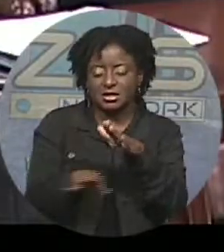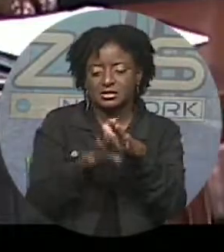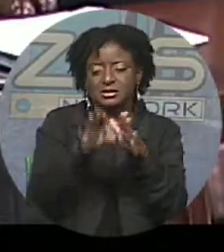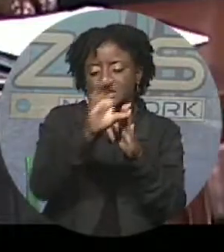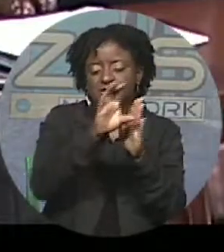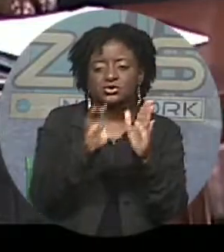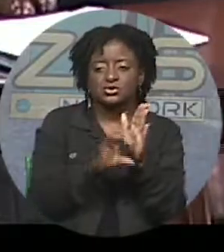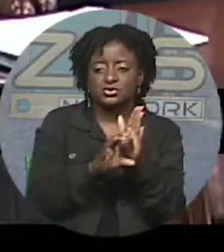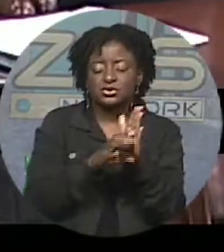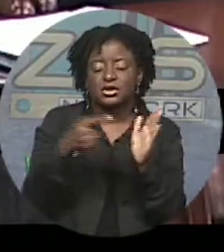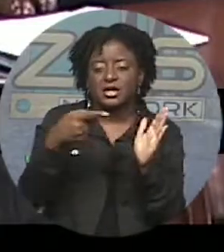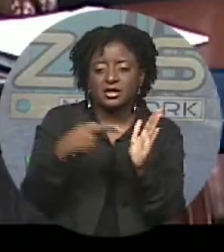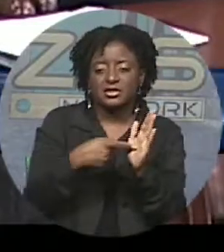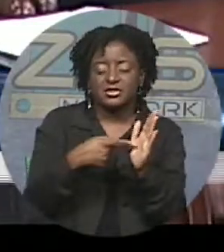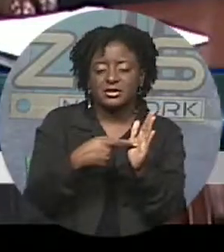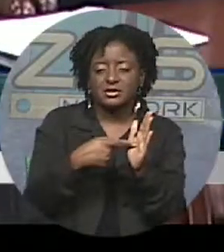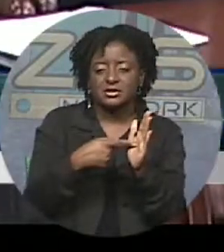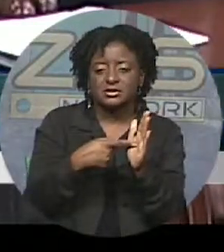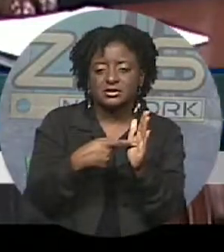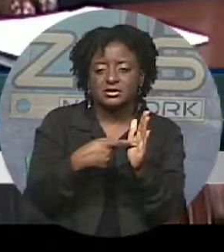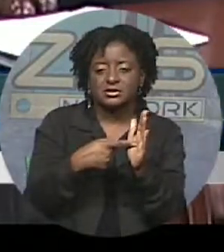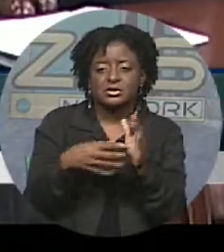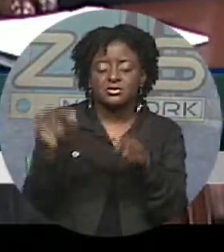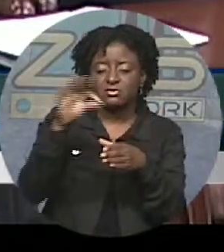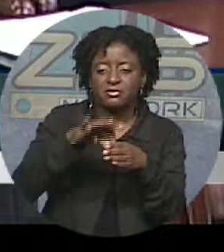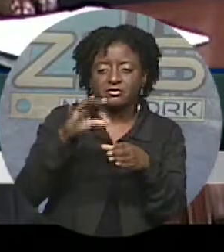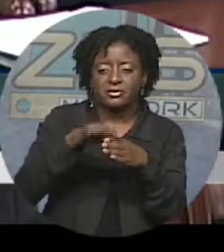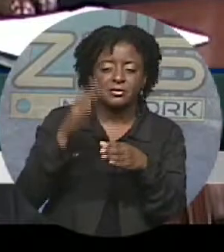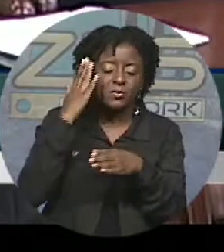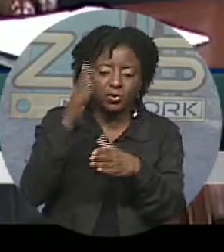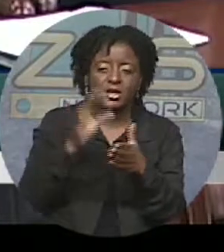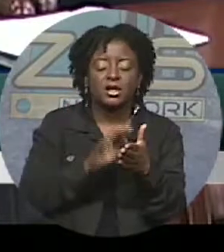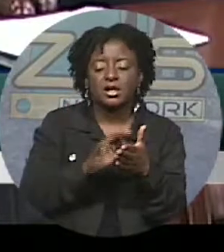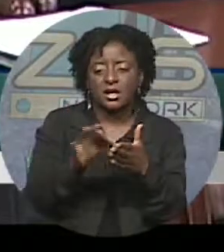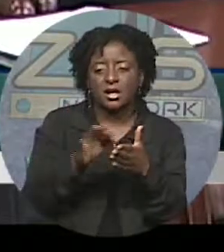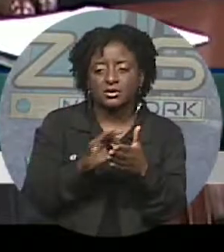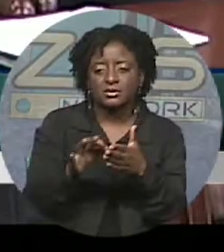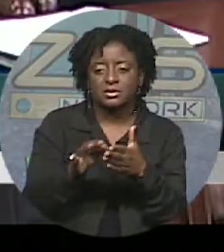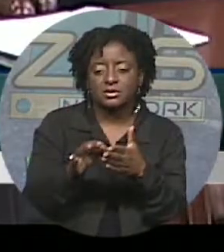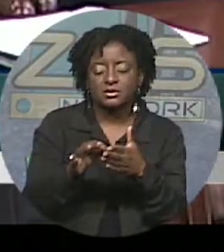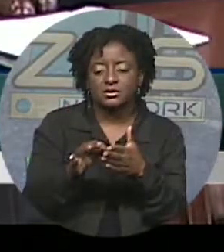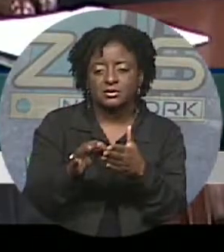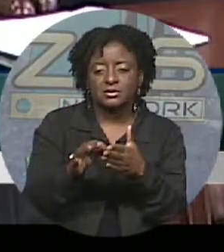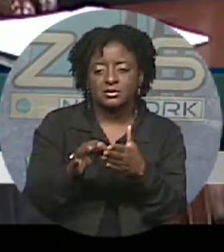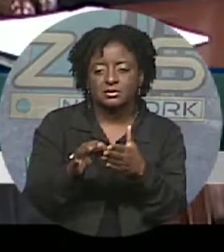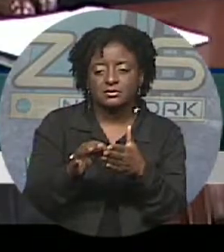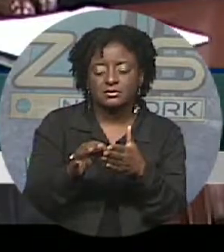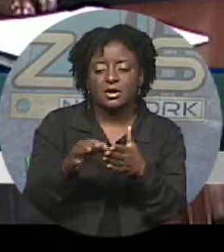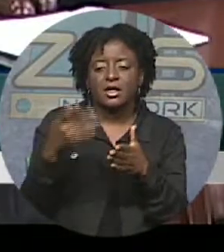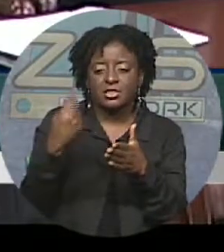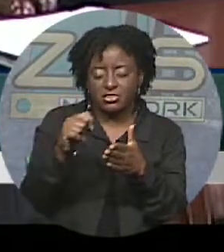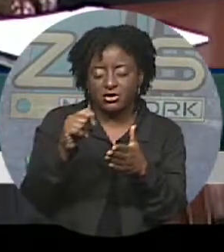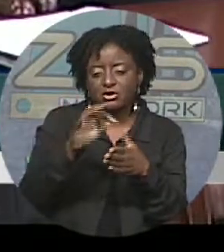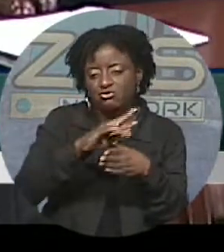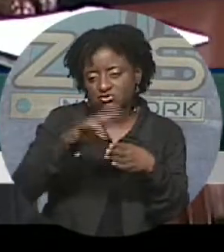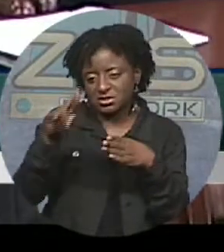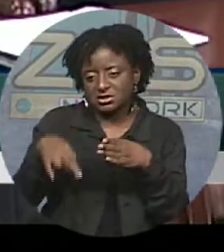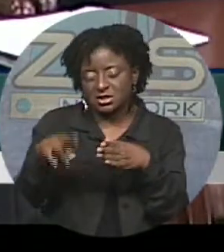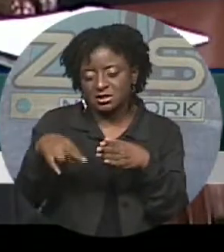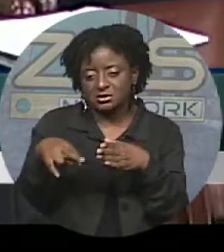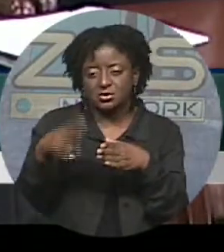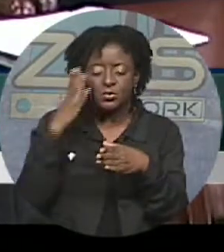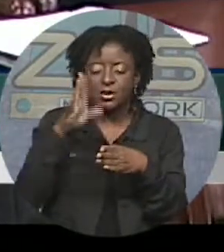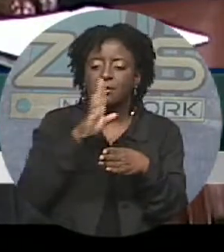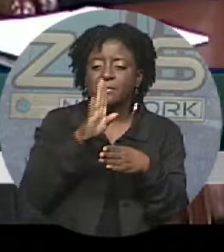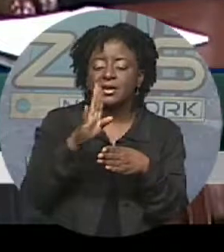This constitutional referendum, Mr. Speaker, will count. The results of this referendum will be